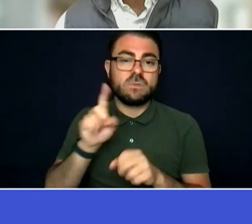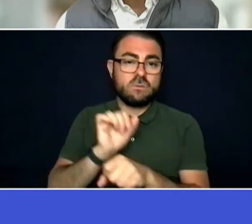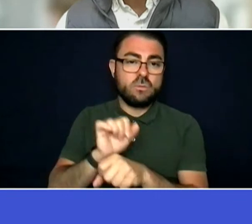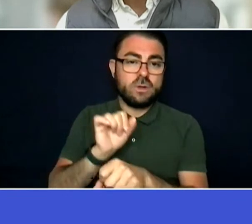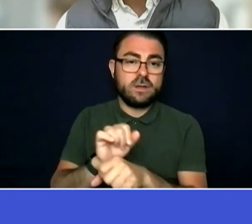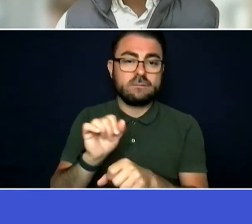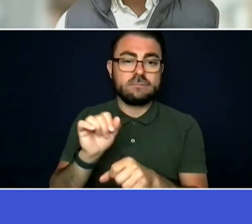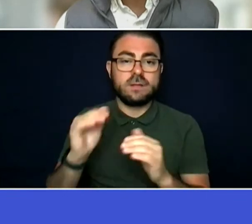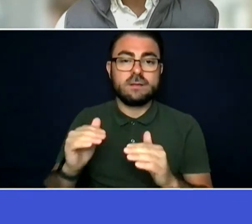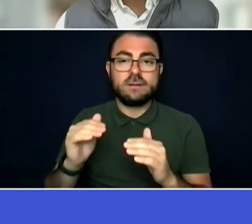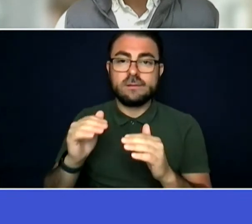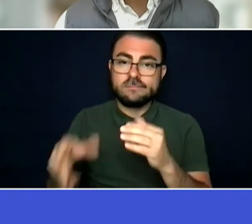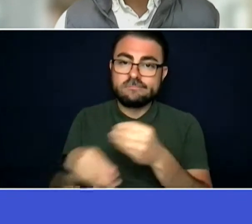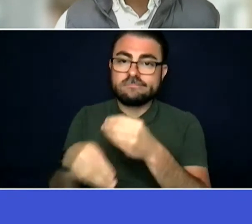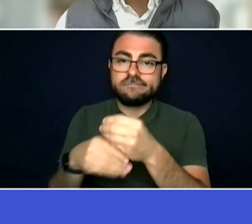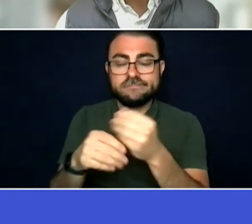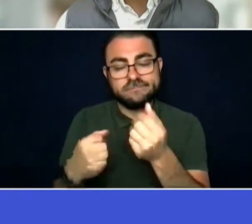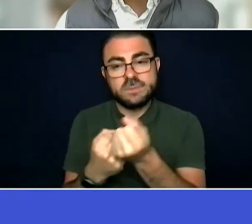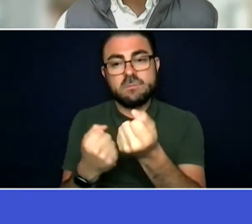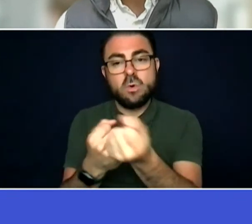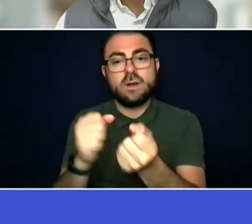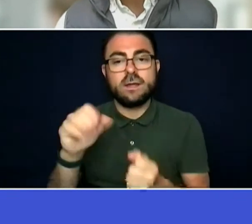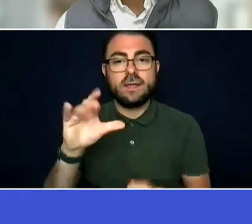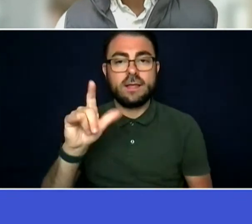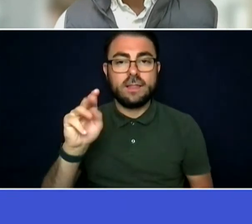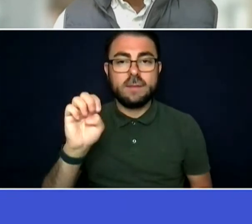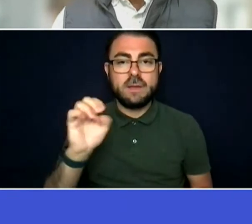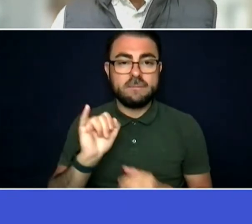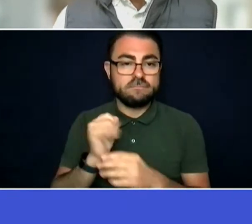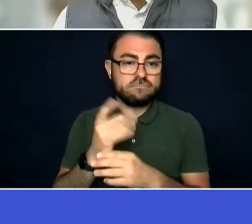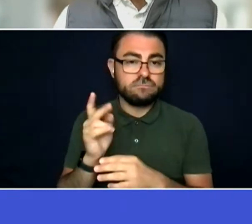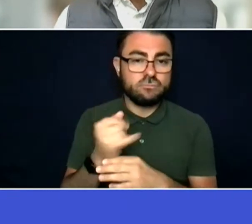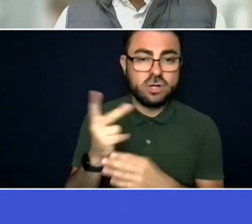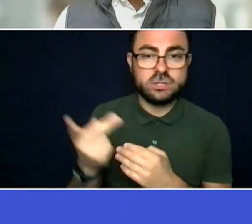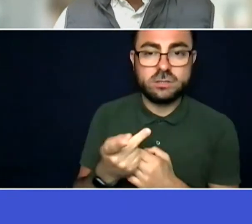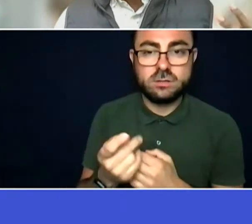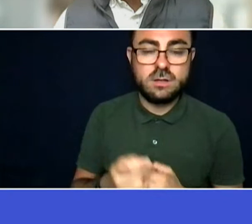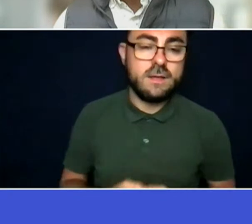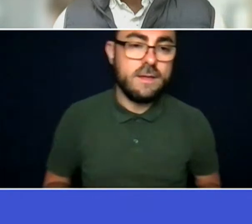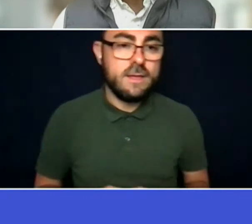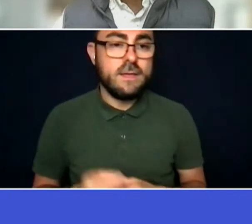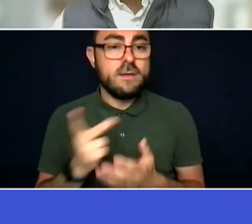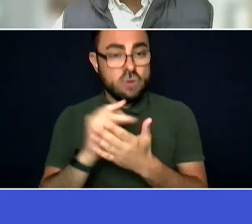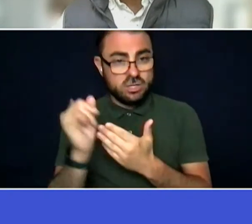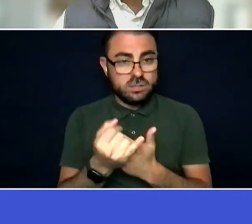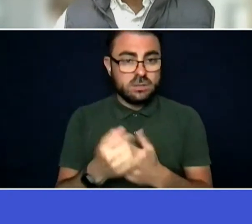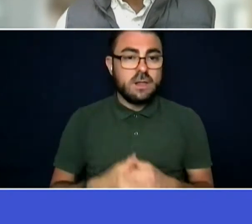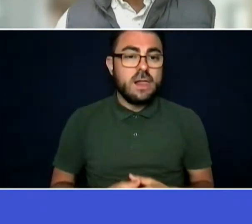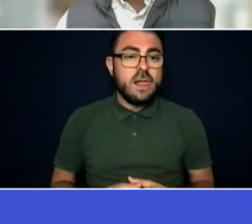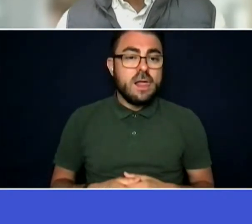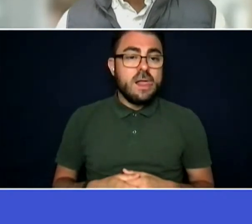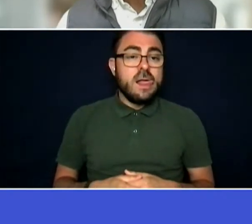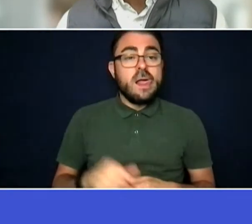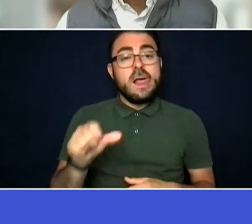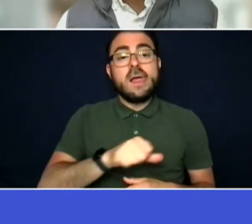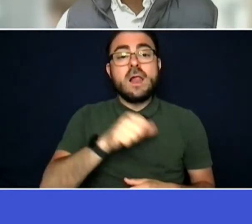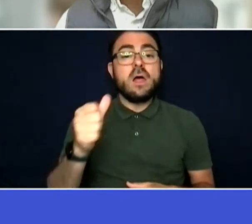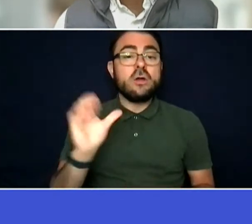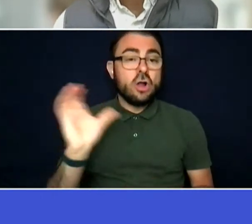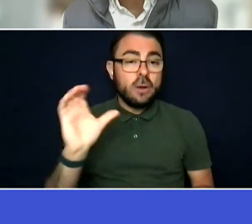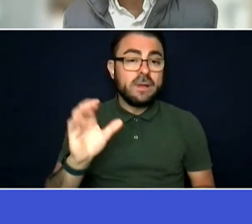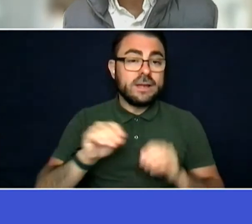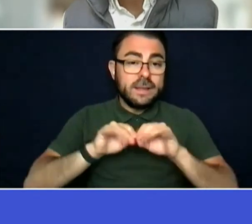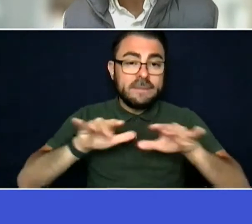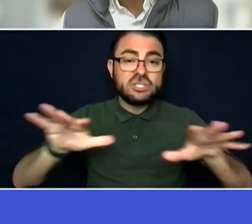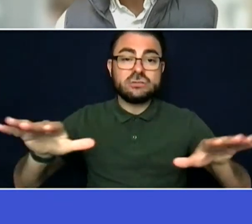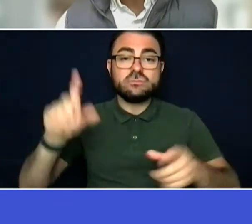projects. And then within our other carbon reducing projects, we expect to increase access to fair and flexible